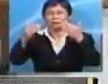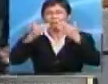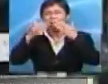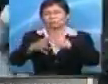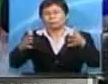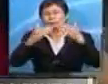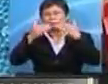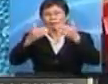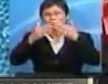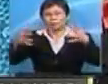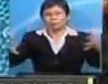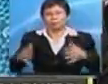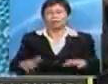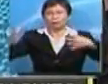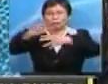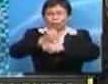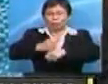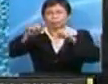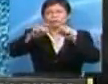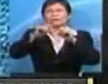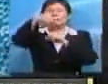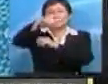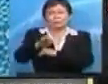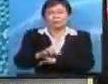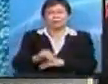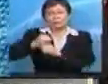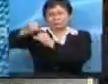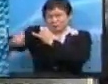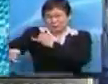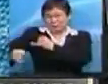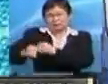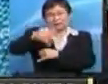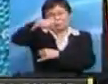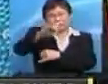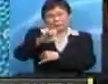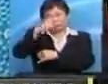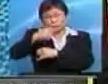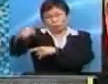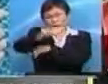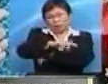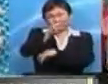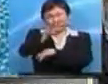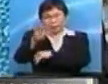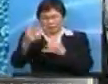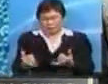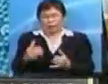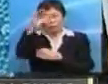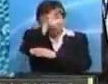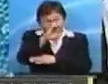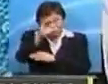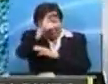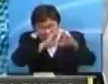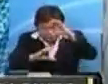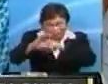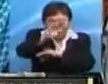very much. That concludes the session for today. Baik, berakhir sesi sidang media untuk hari ke-24 operasi mencari dan